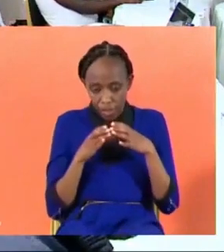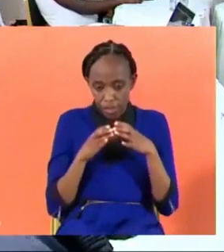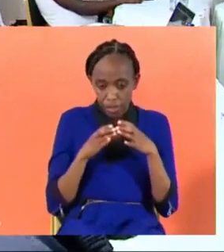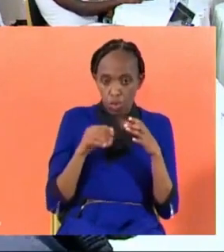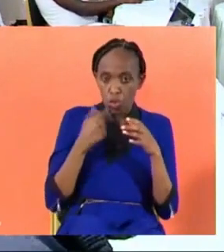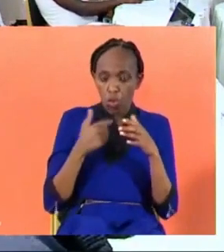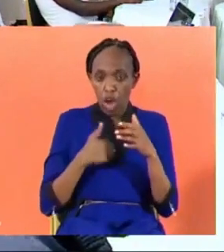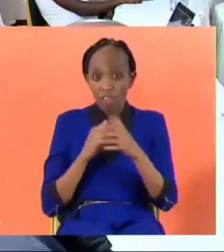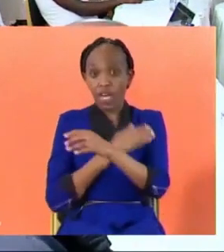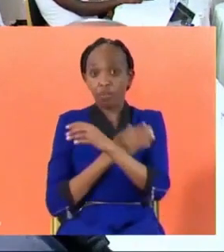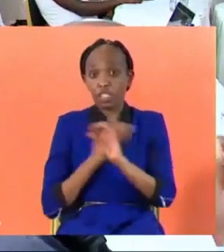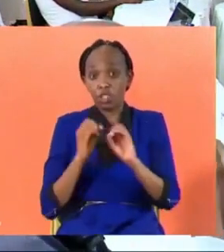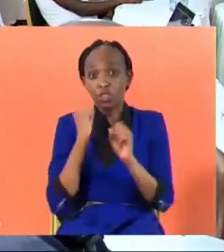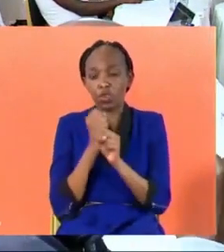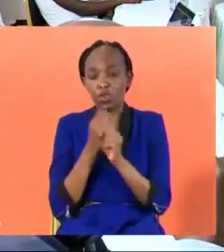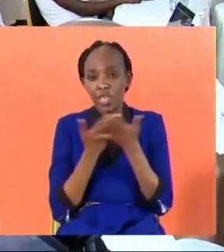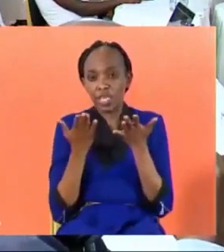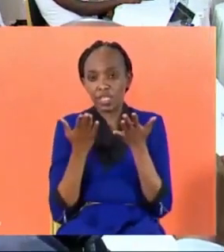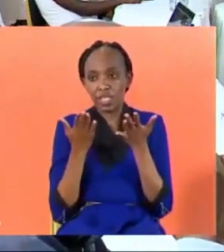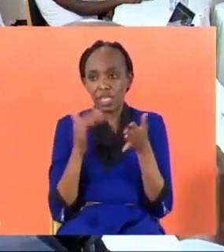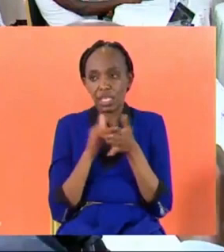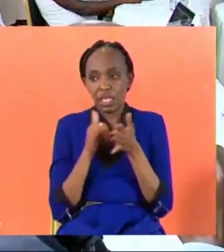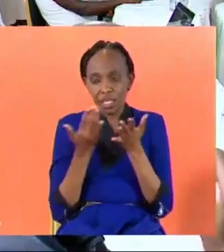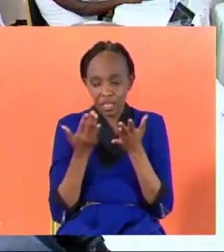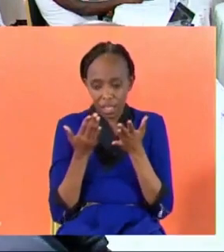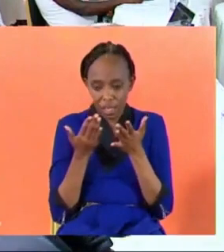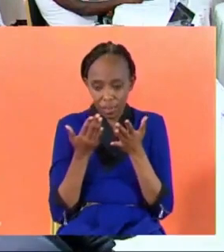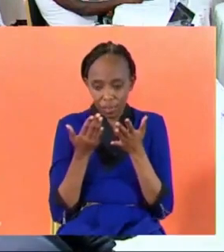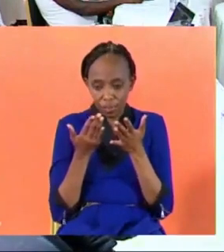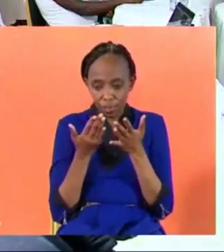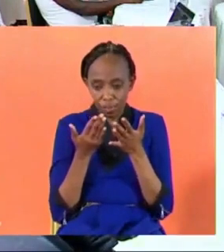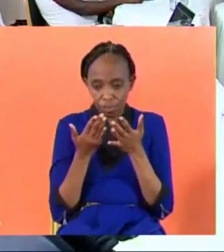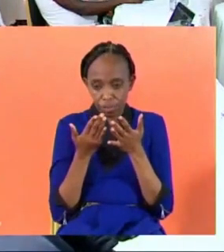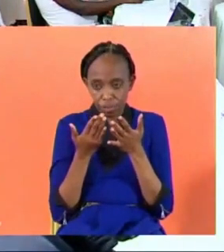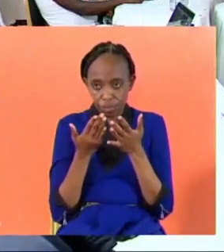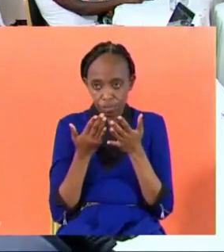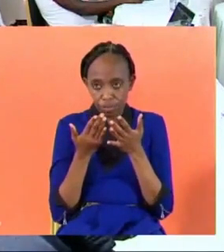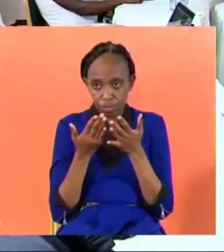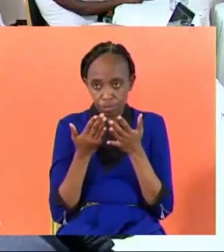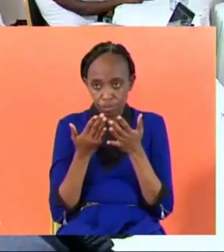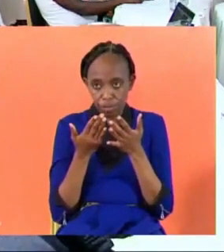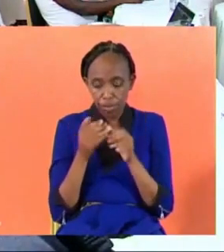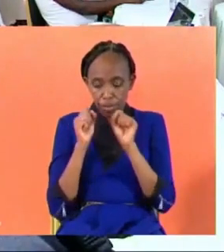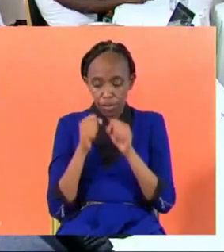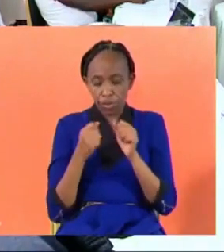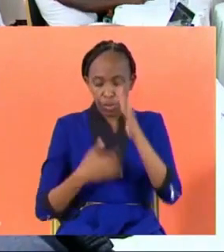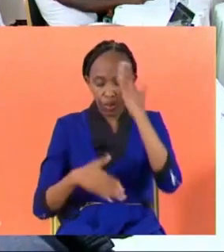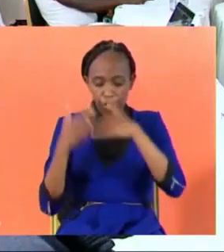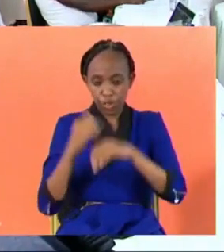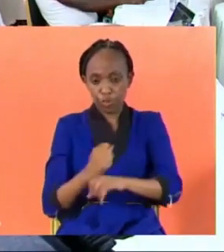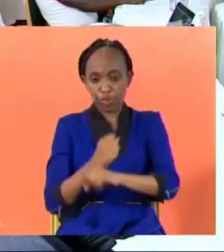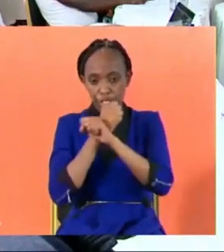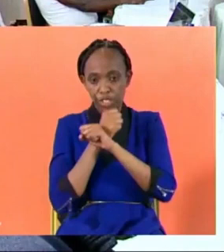capacity to do things so that the professionals will be protected when they